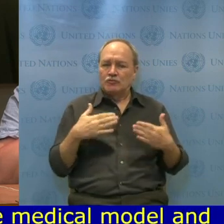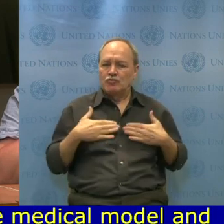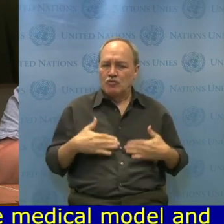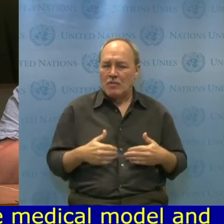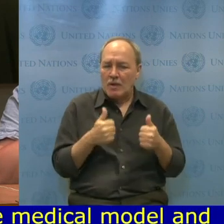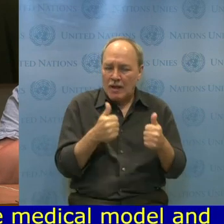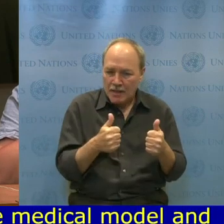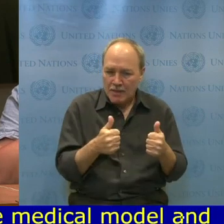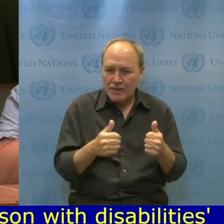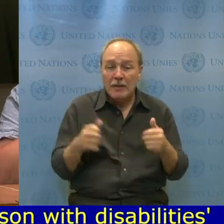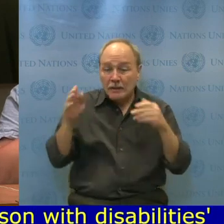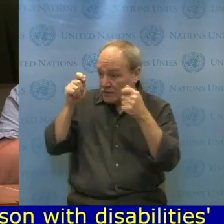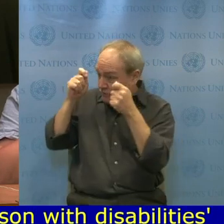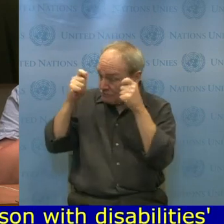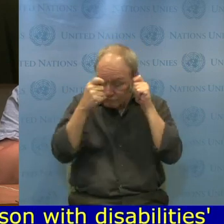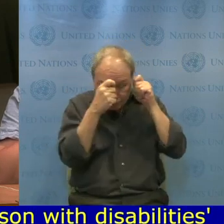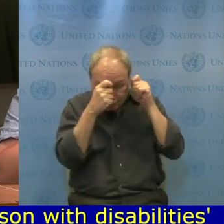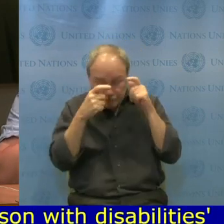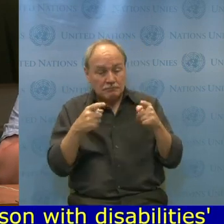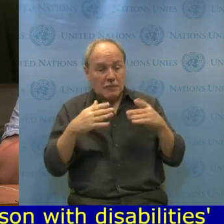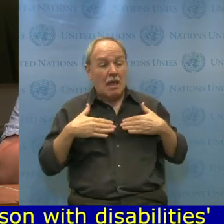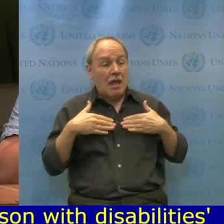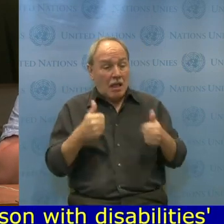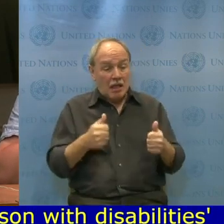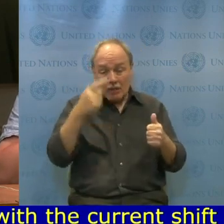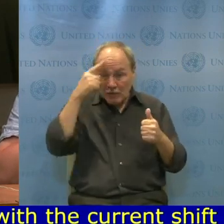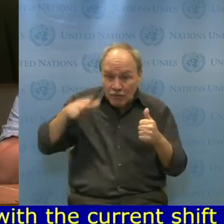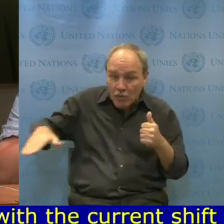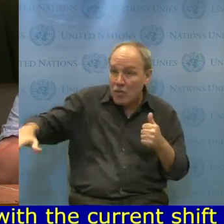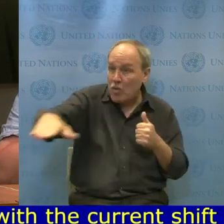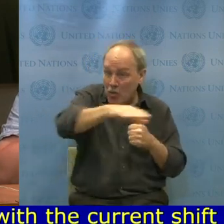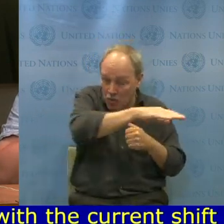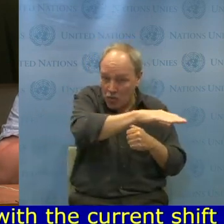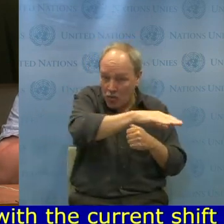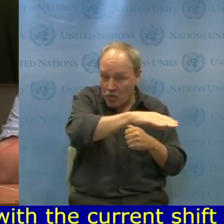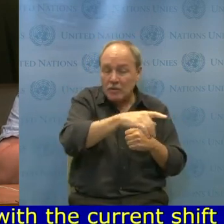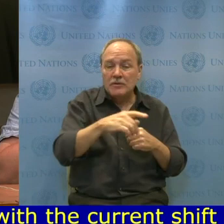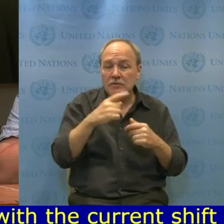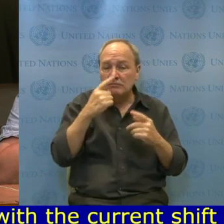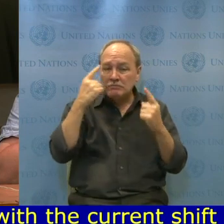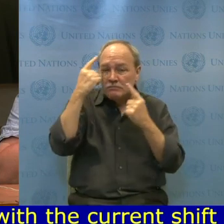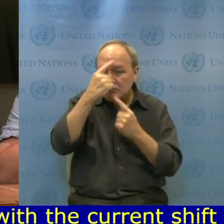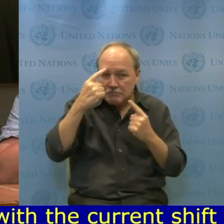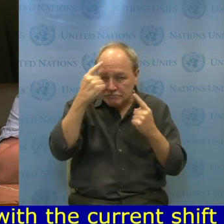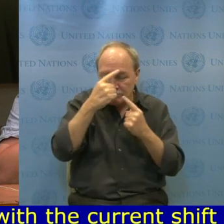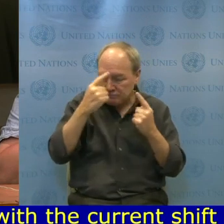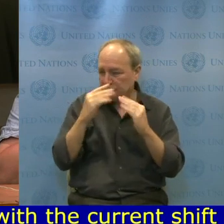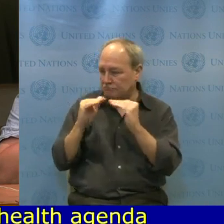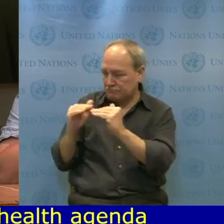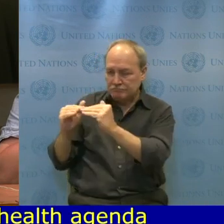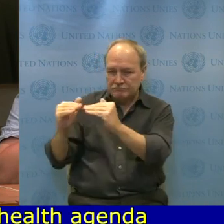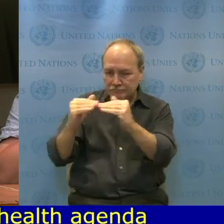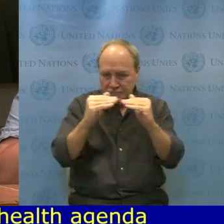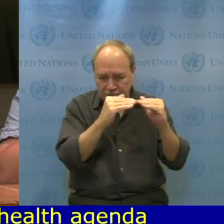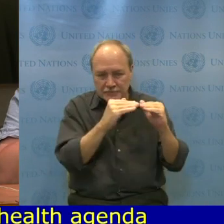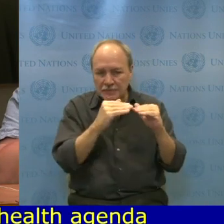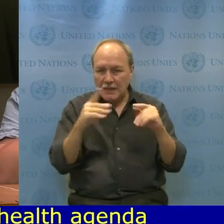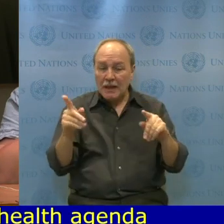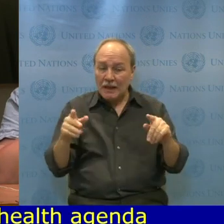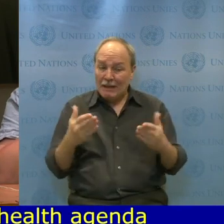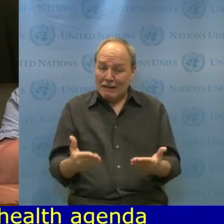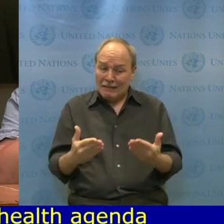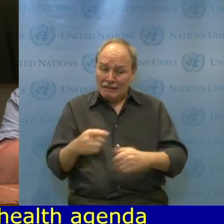agenda towards an agenda on health for all and greater consideration and emphasis on health equity, it feels we're in an important